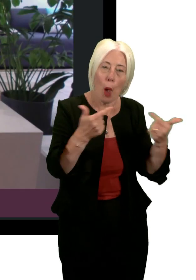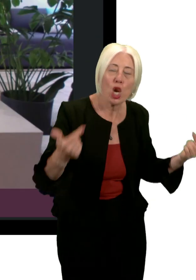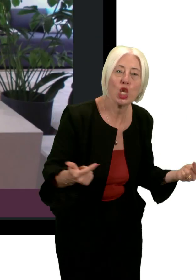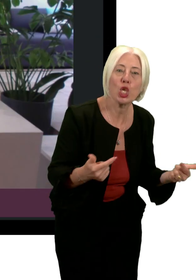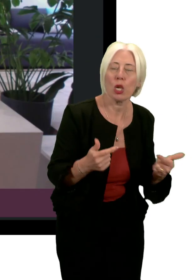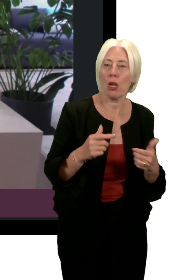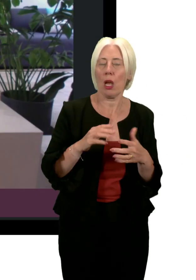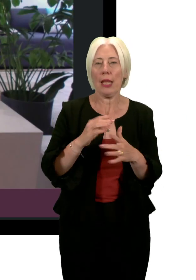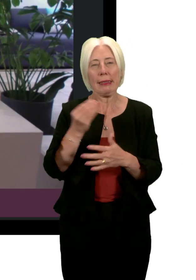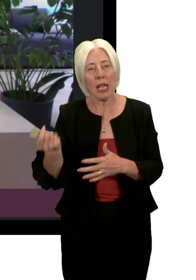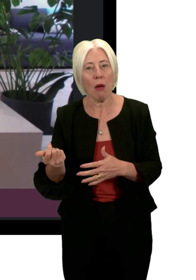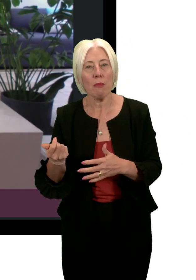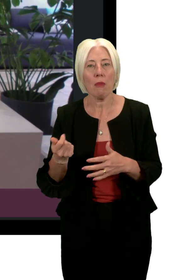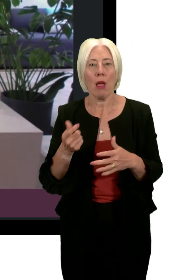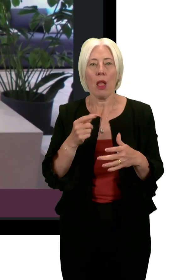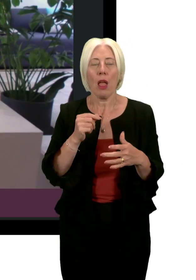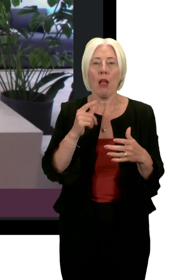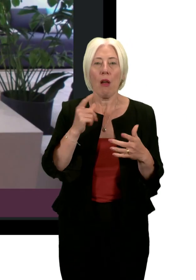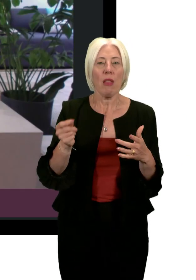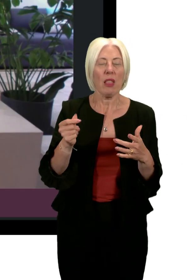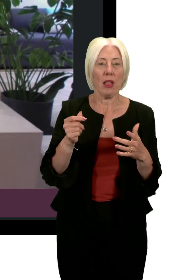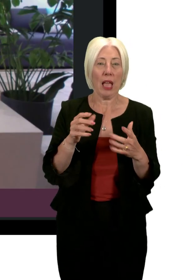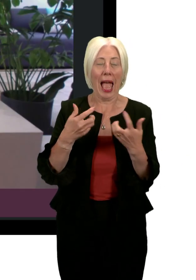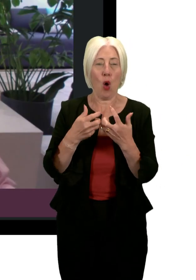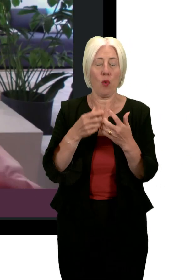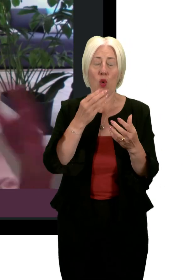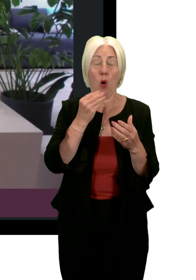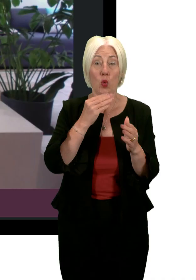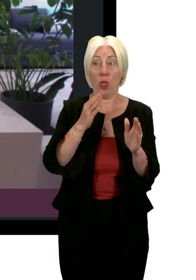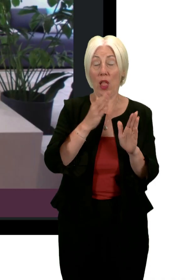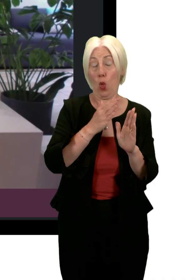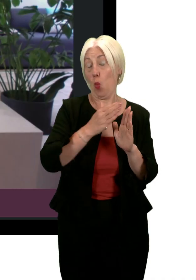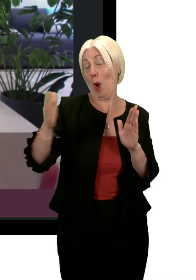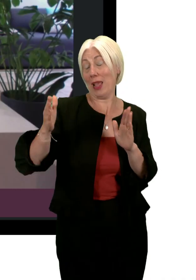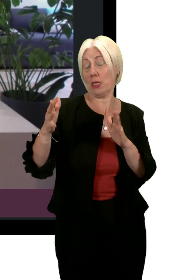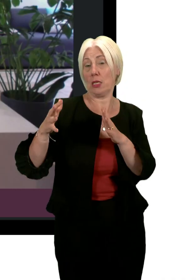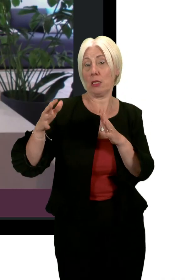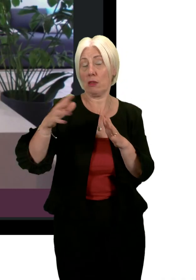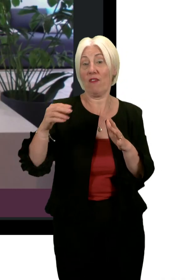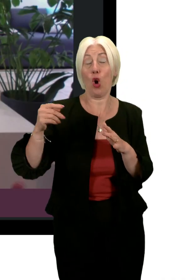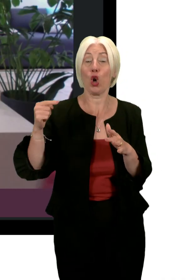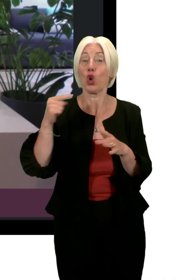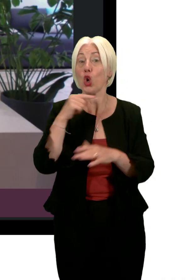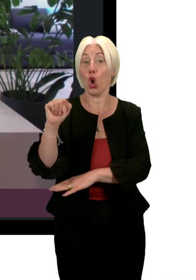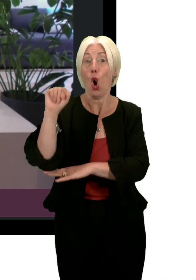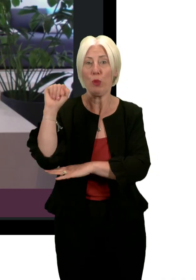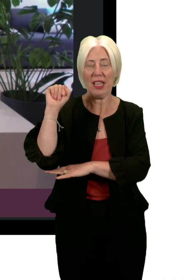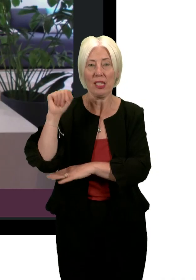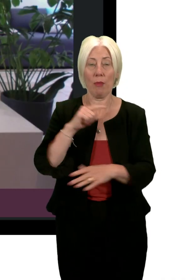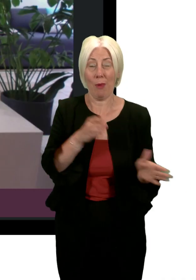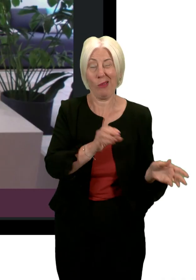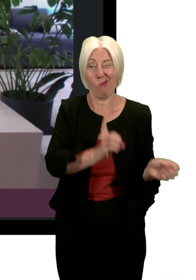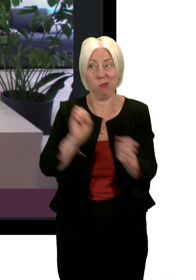food aids to buffer the West from the spread of communism. But there was, over time, the whole food system